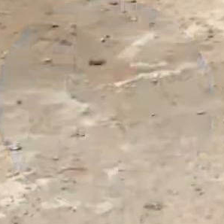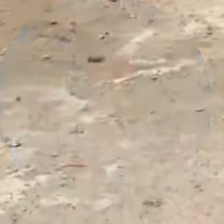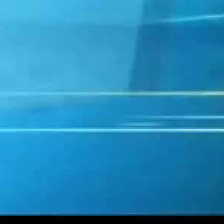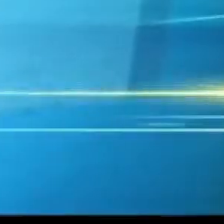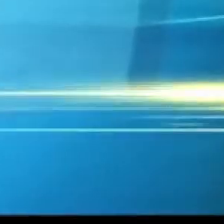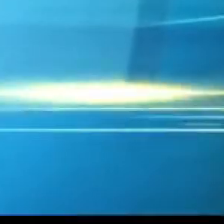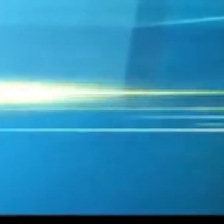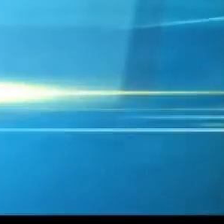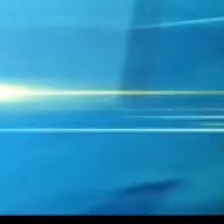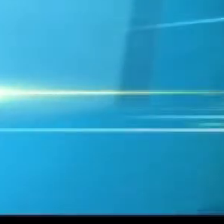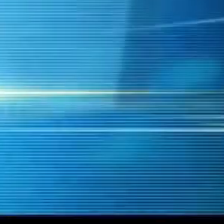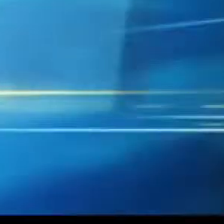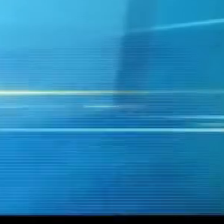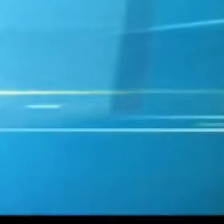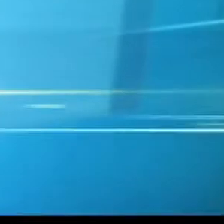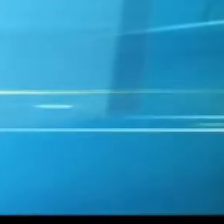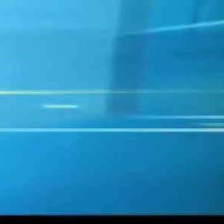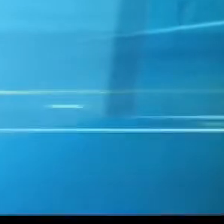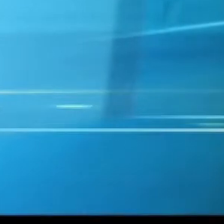News.